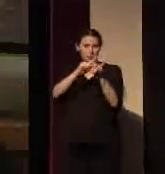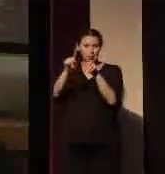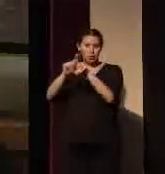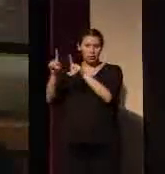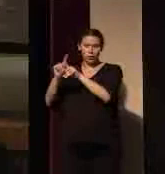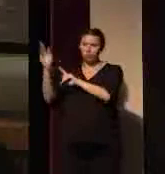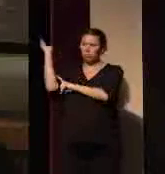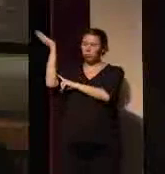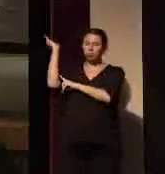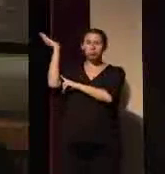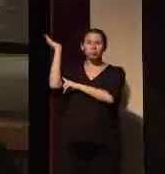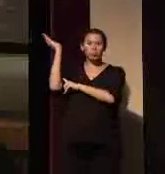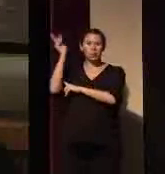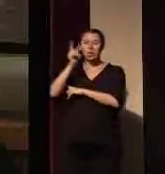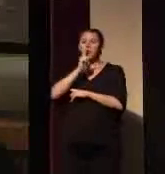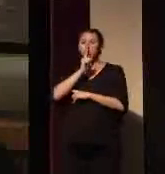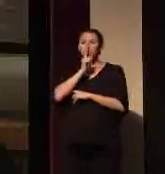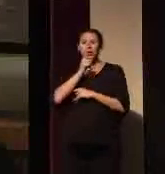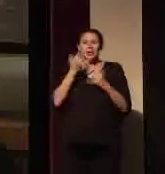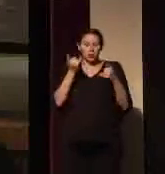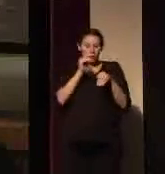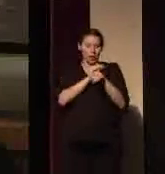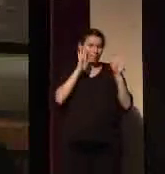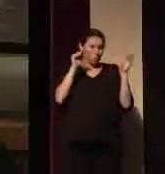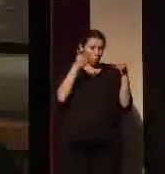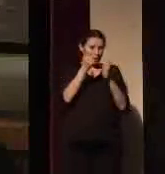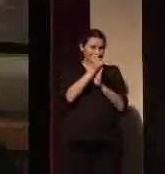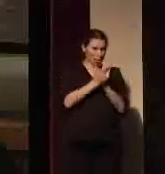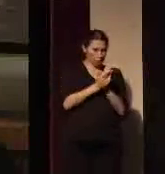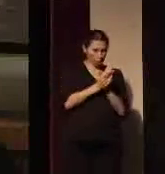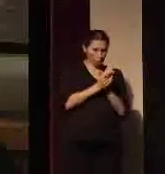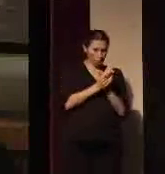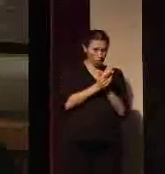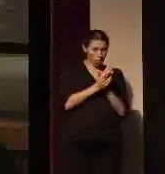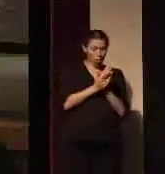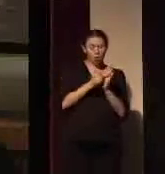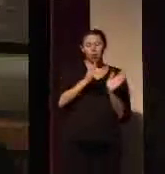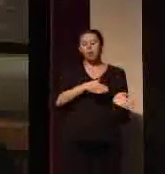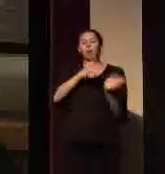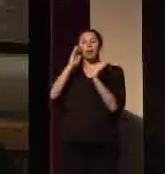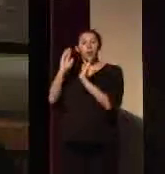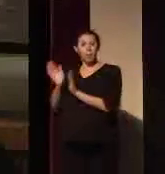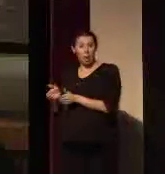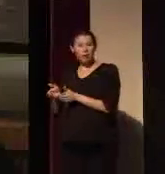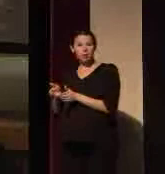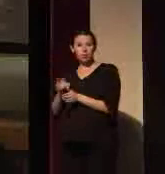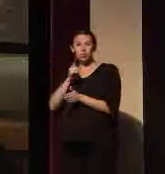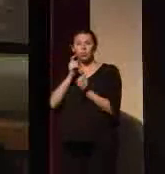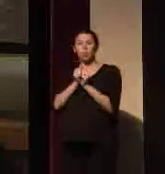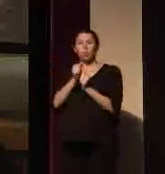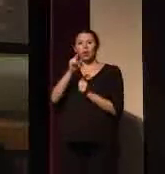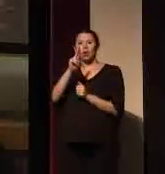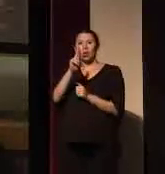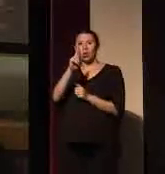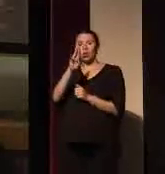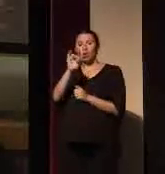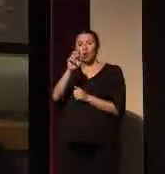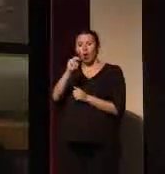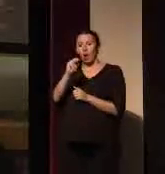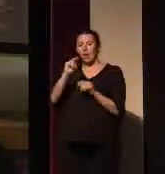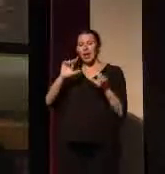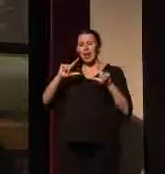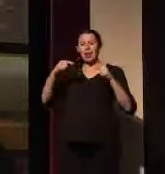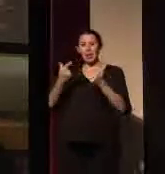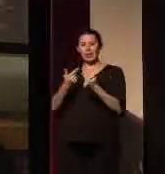to make sure that tonight we are focused on legal aspects of it. Our next program is actually with the Urban League Young Professionals, the state of